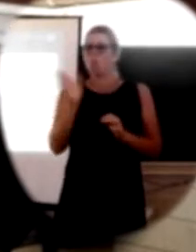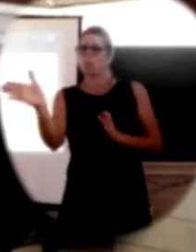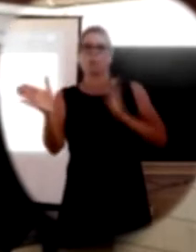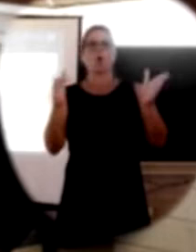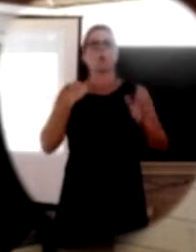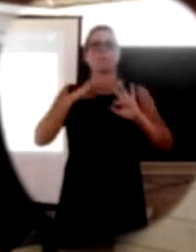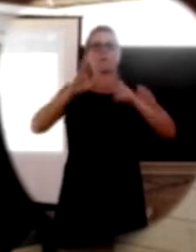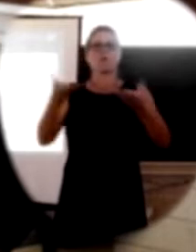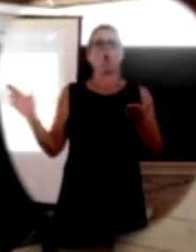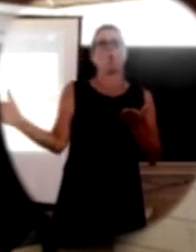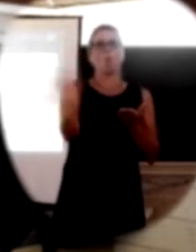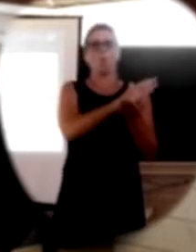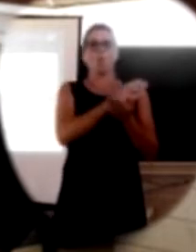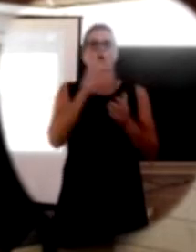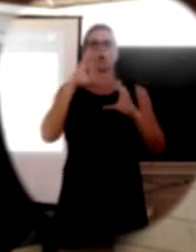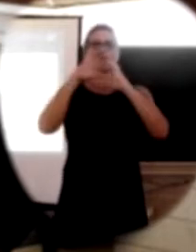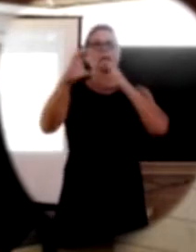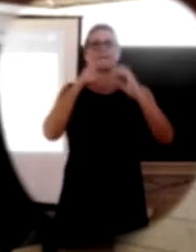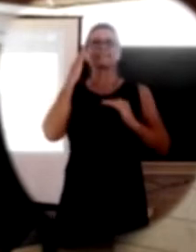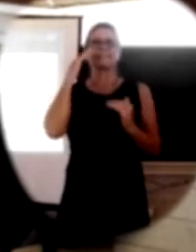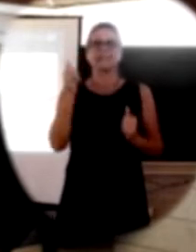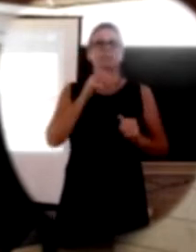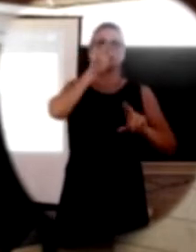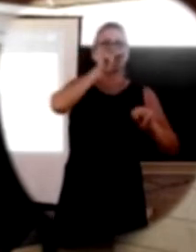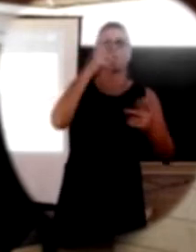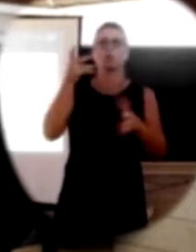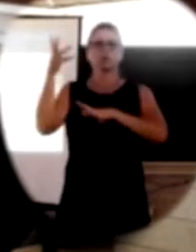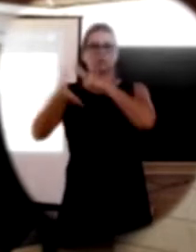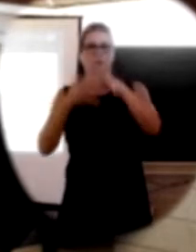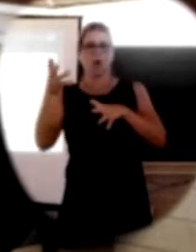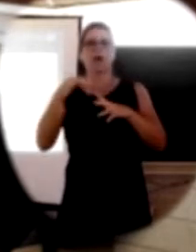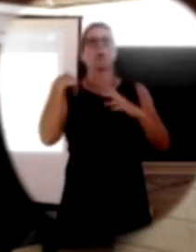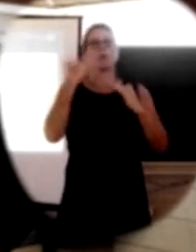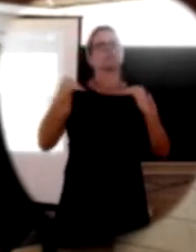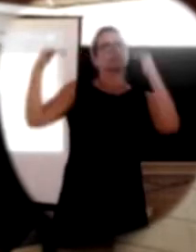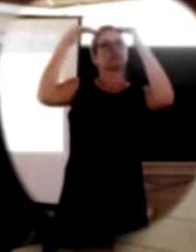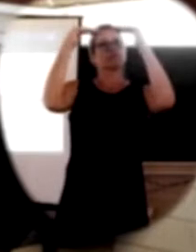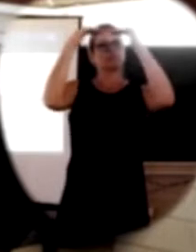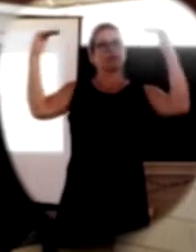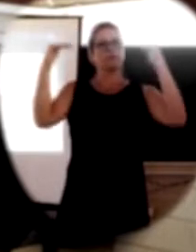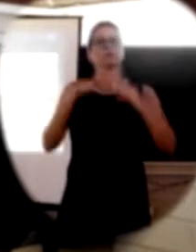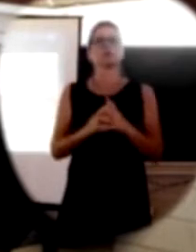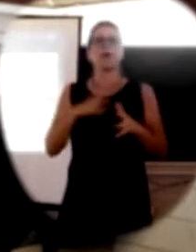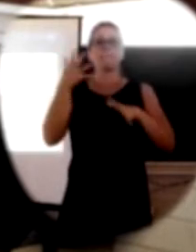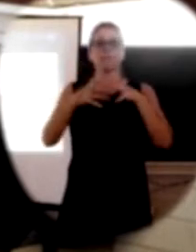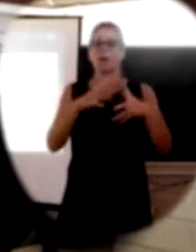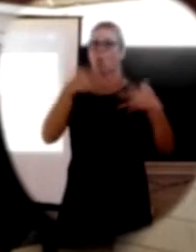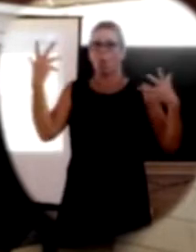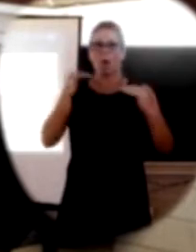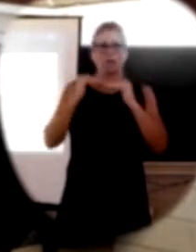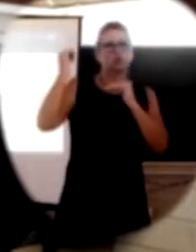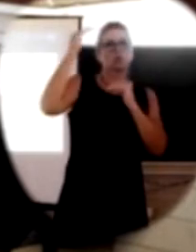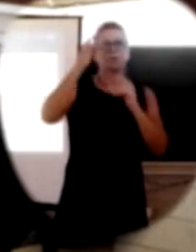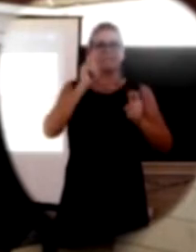across a range of communication modes, and we are a tertiary level service, which means that any advanced testing